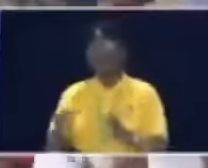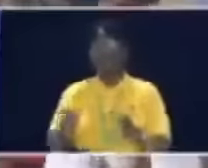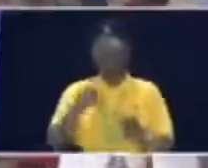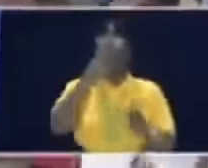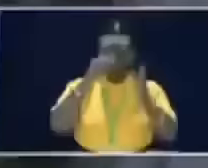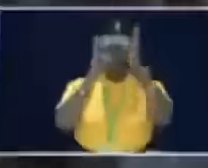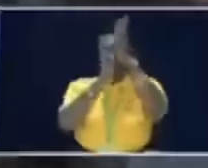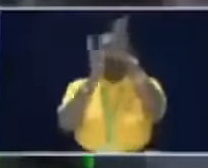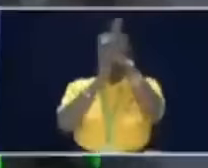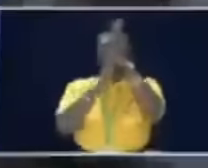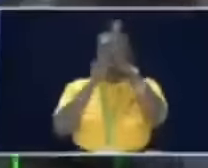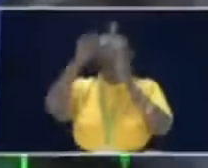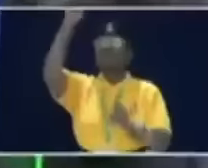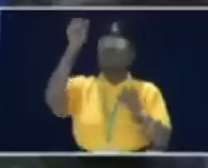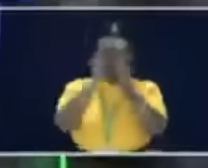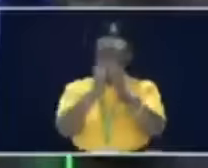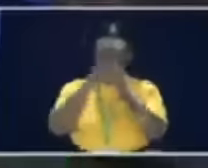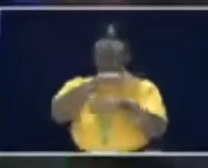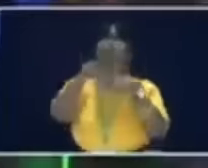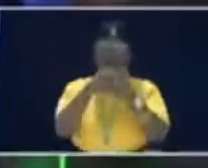Praise Him with all your strength.